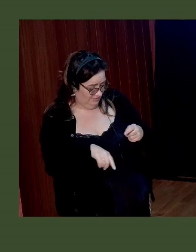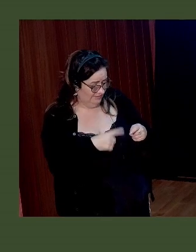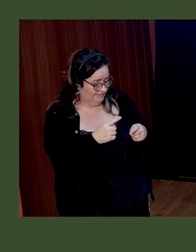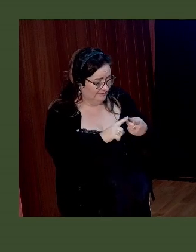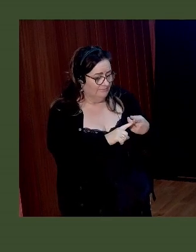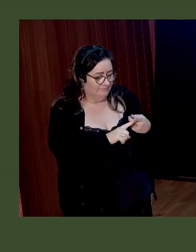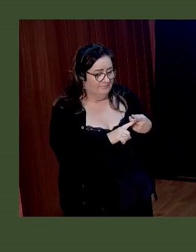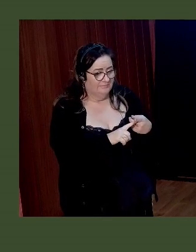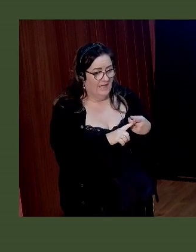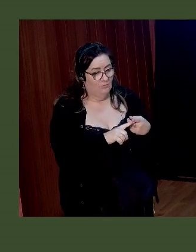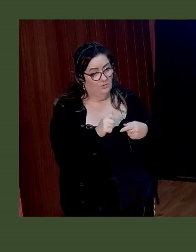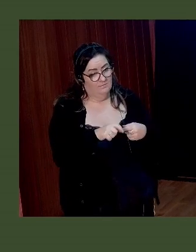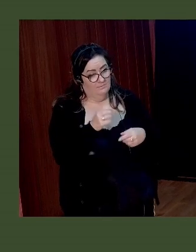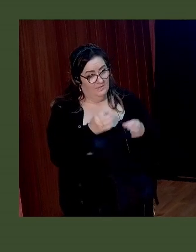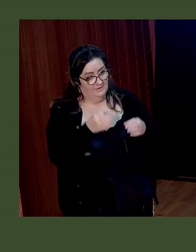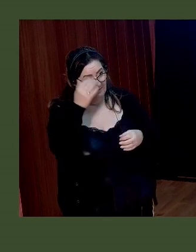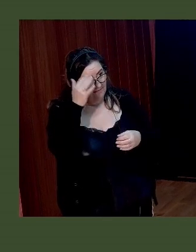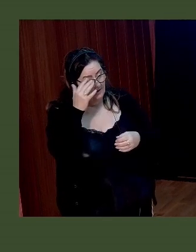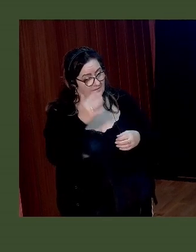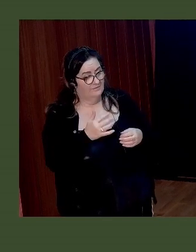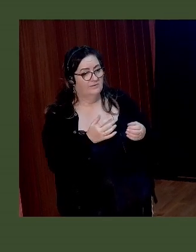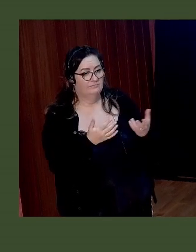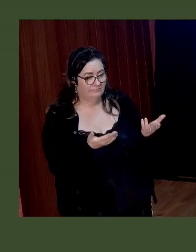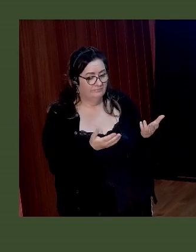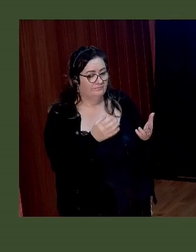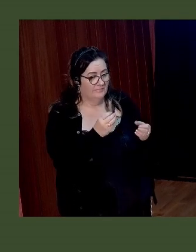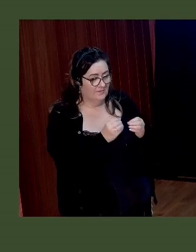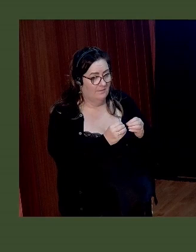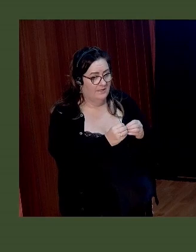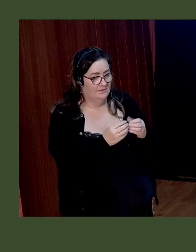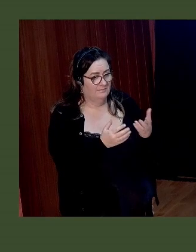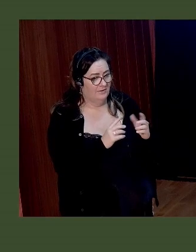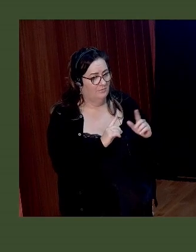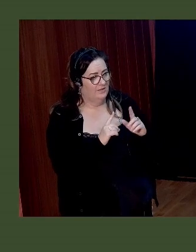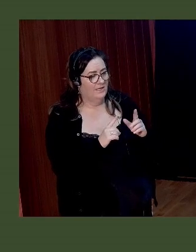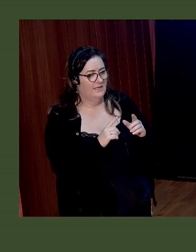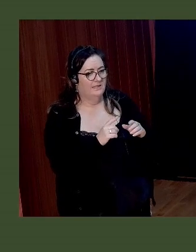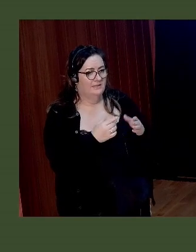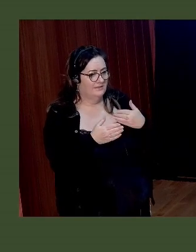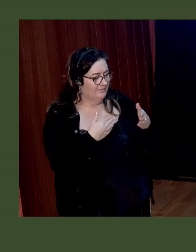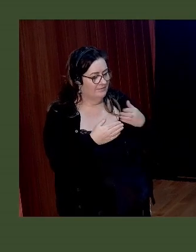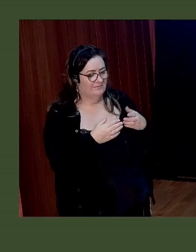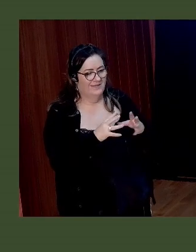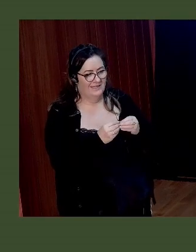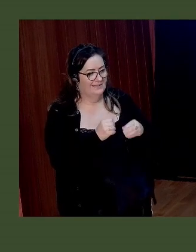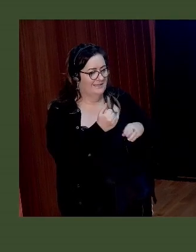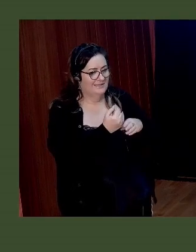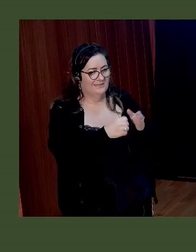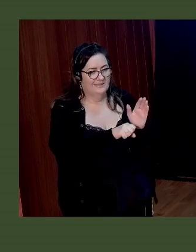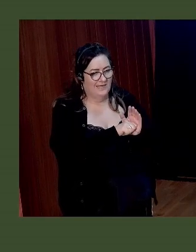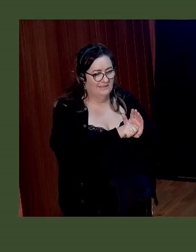Hannah Arendt, a political philosopher, comment on the founding moments in matters of state, constitution, and